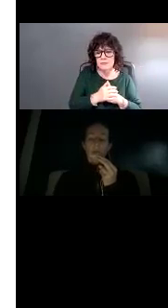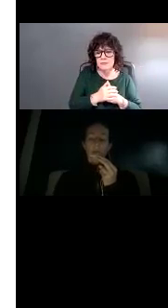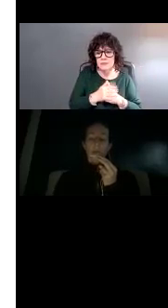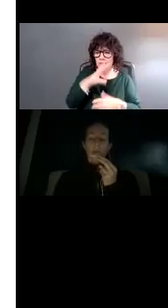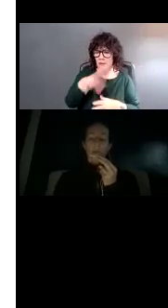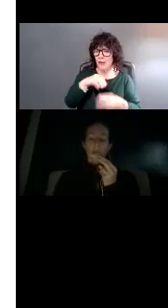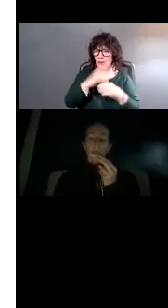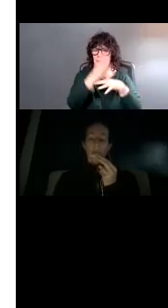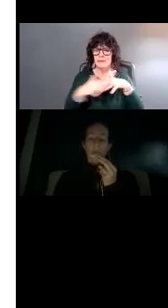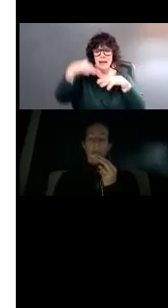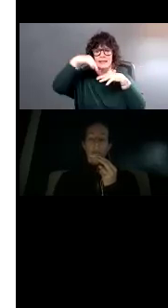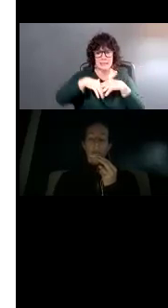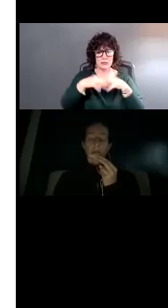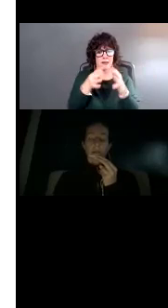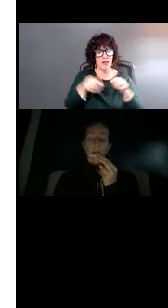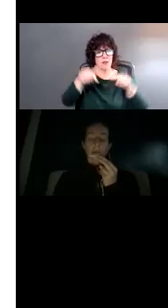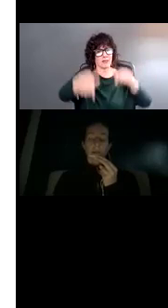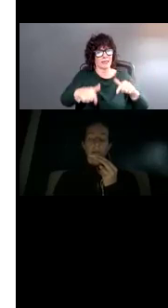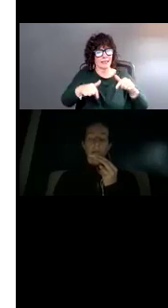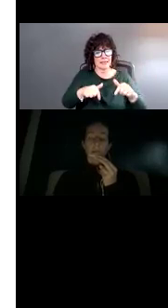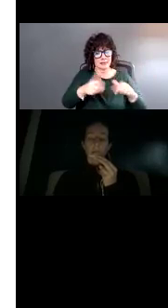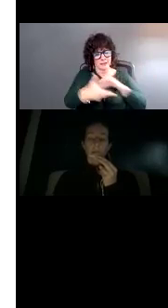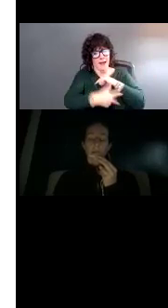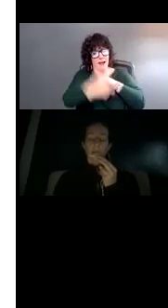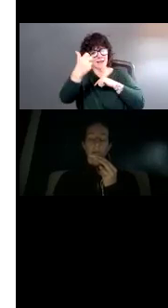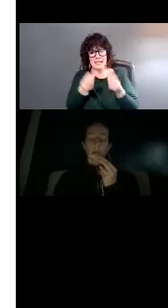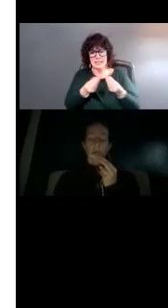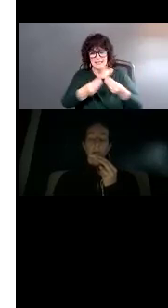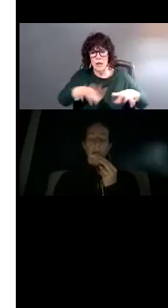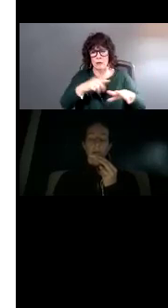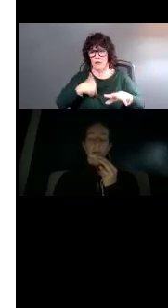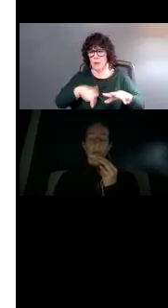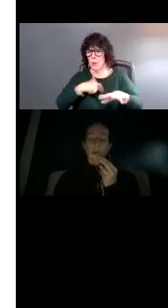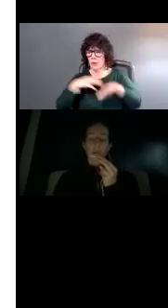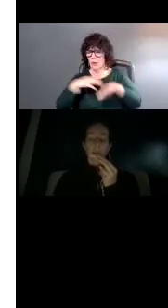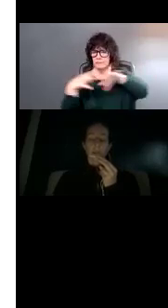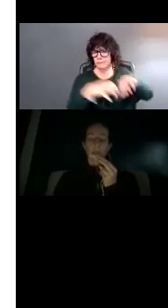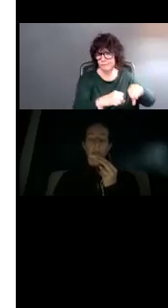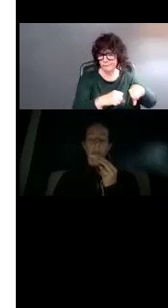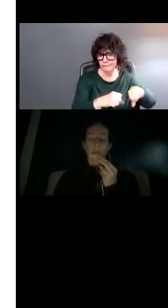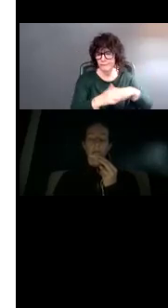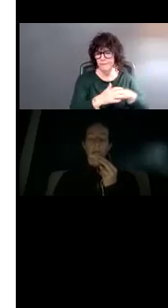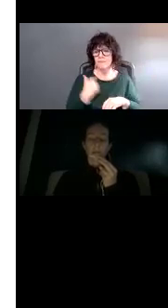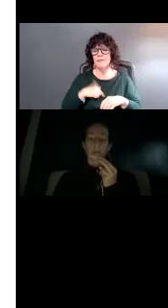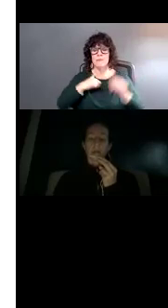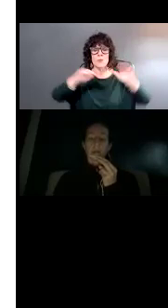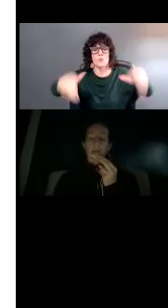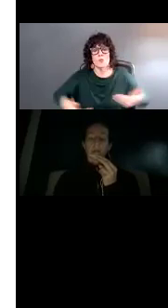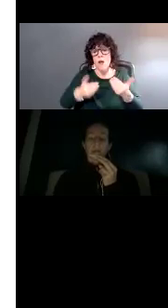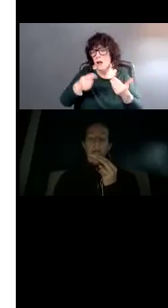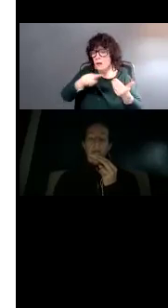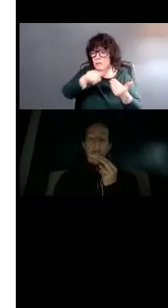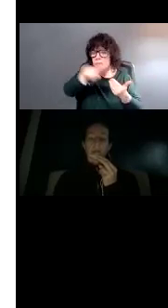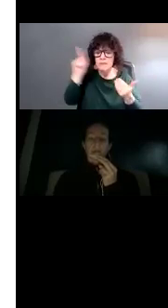inhabit. We welcome the other languages in this space, but please self-interpret if